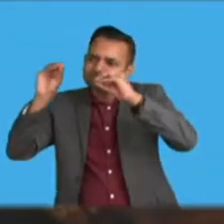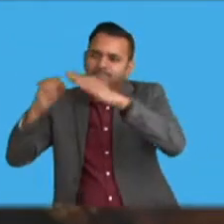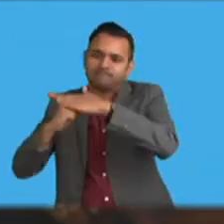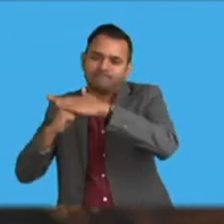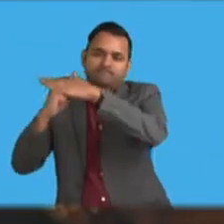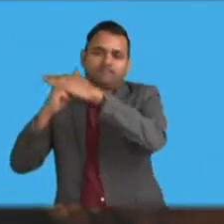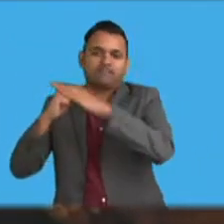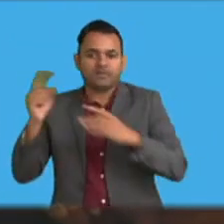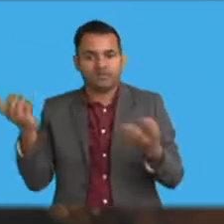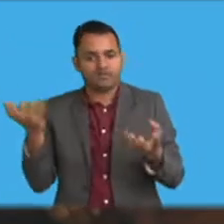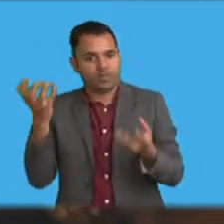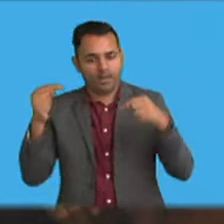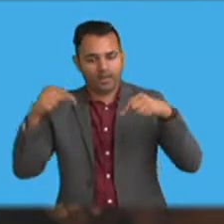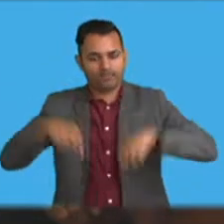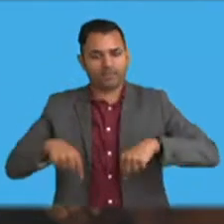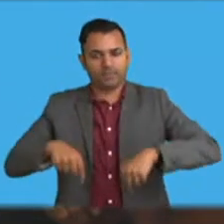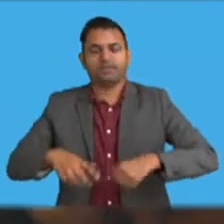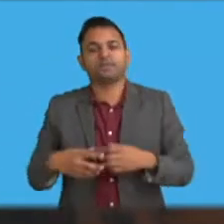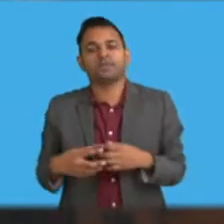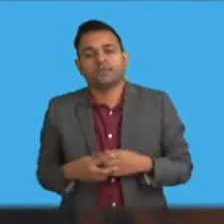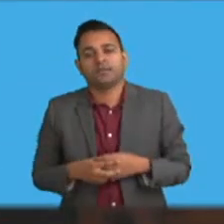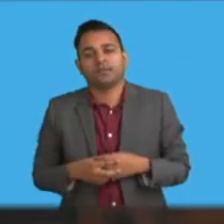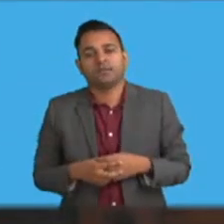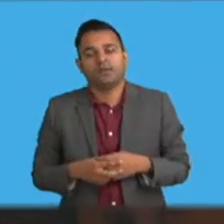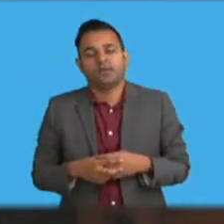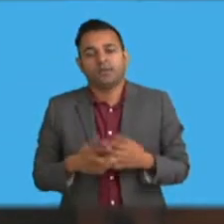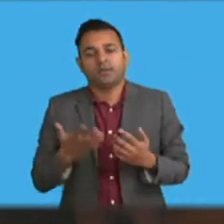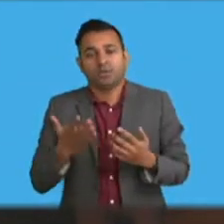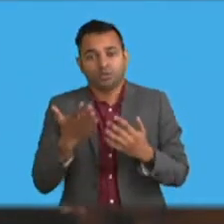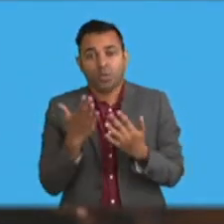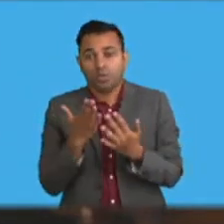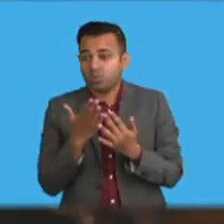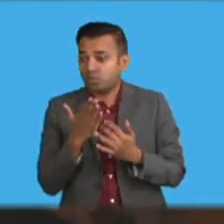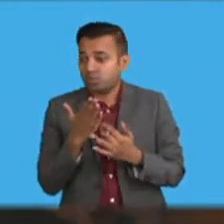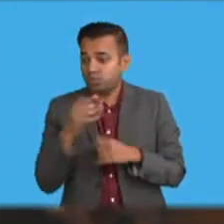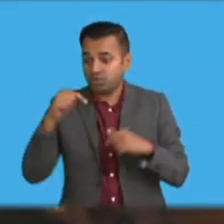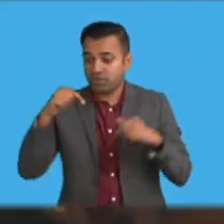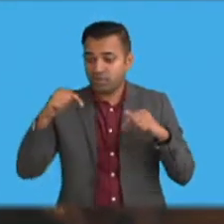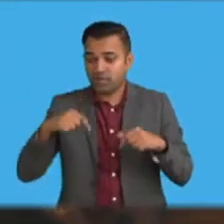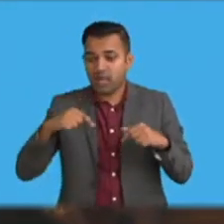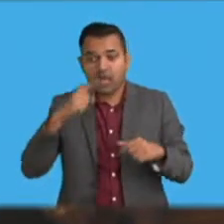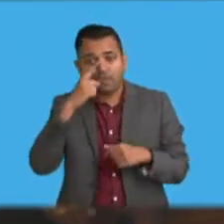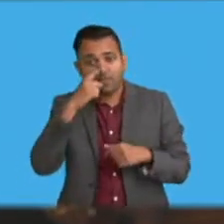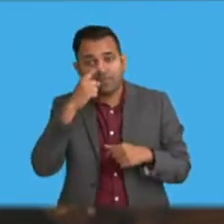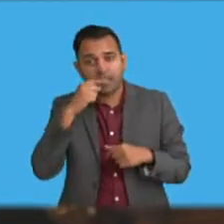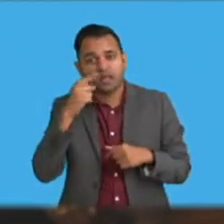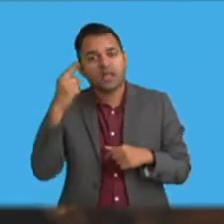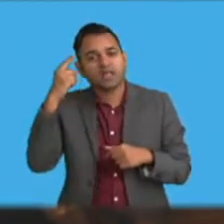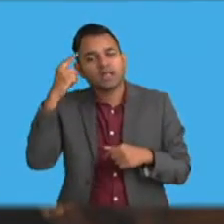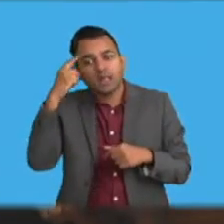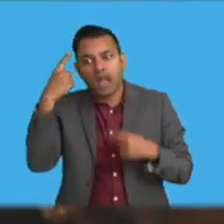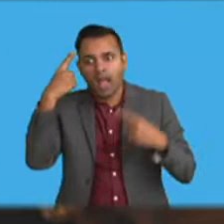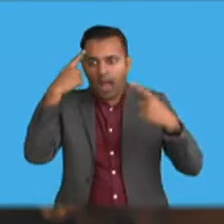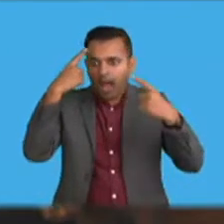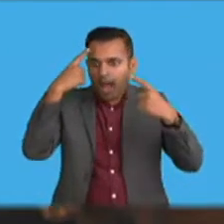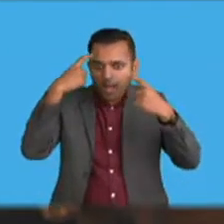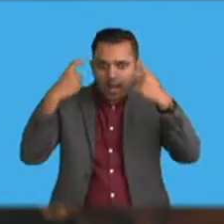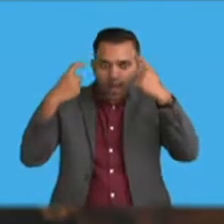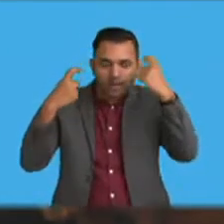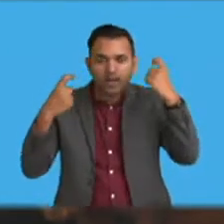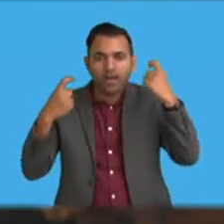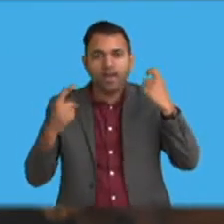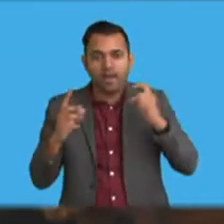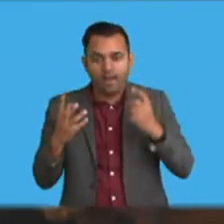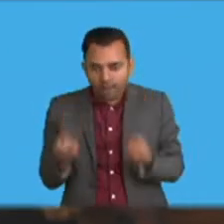Speaker, contrary to popular belief, Madam Speaker, through rigorous monitoring and evaluation exercise,